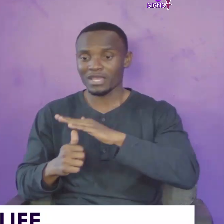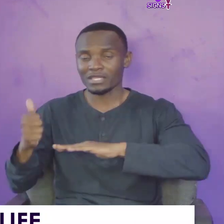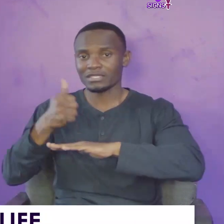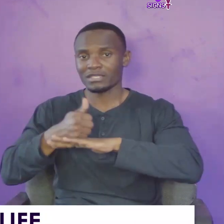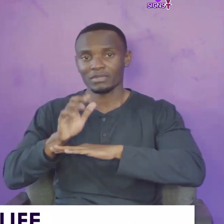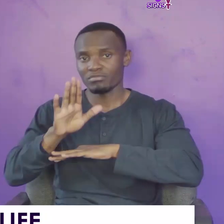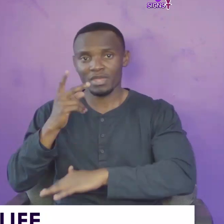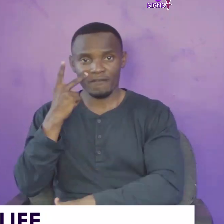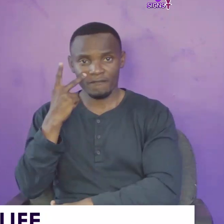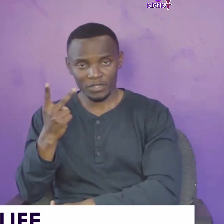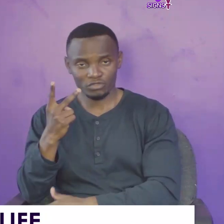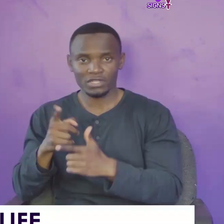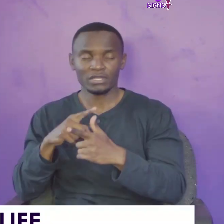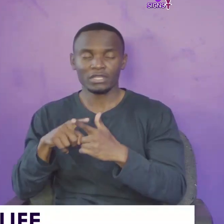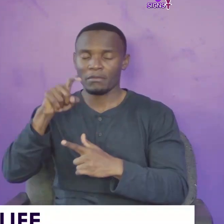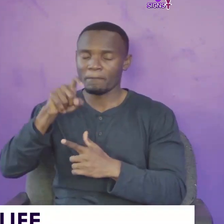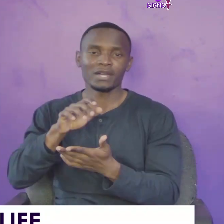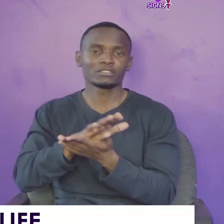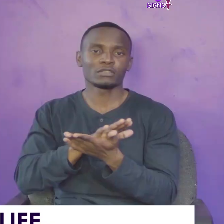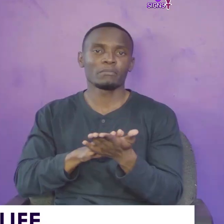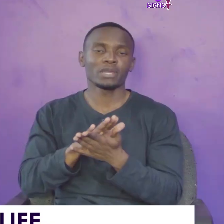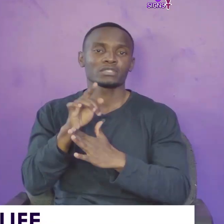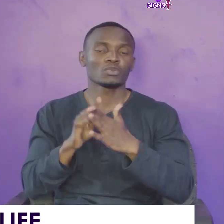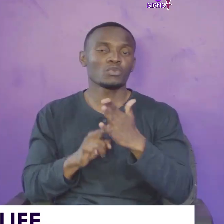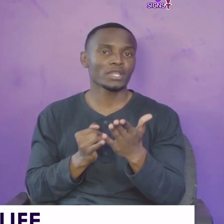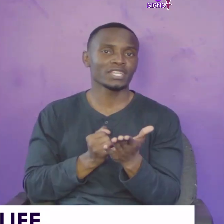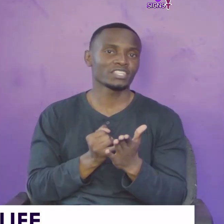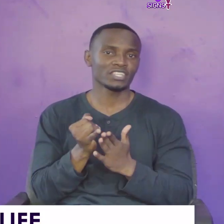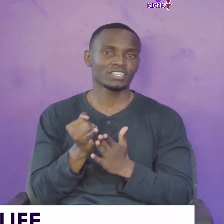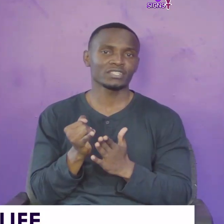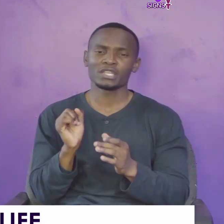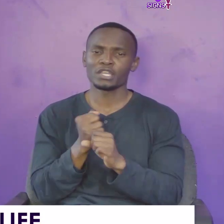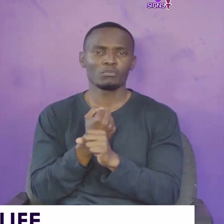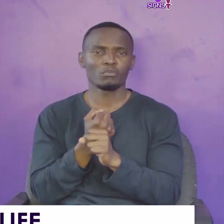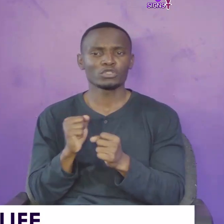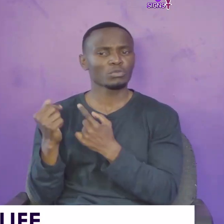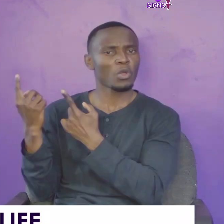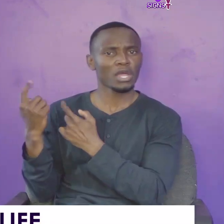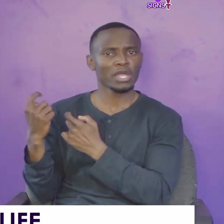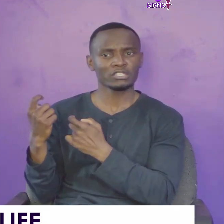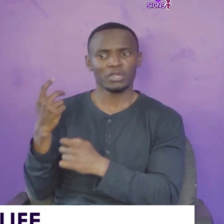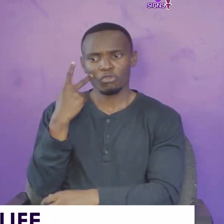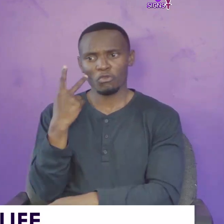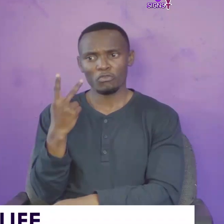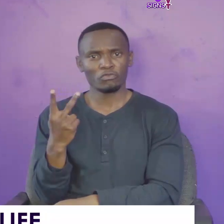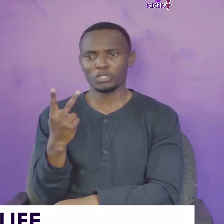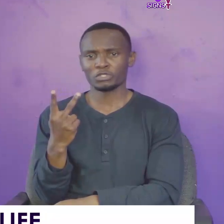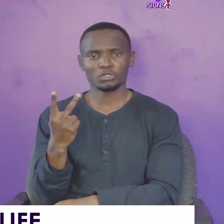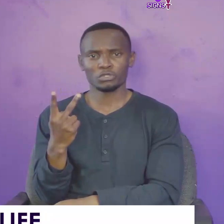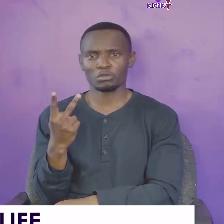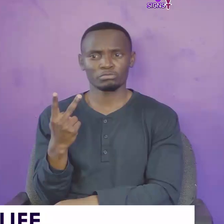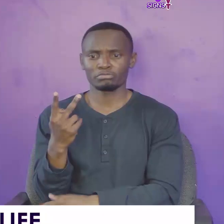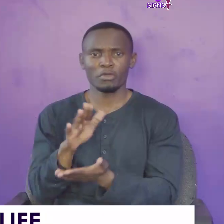ethics. Yeah, there's no way you expect to base your vision on unethical